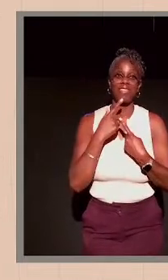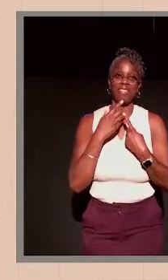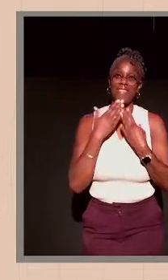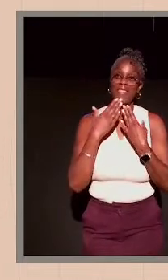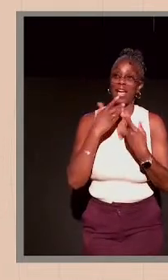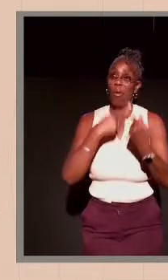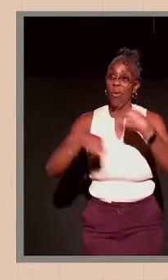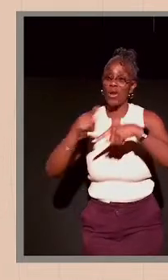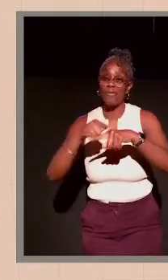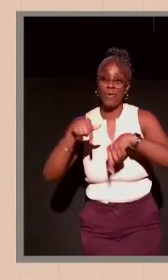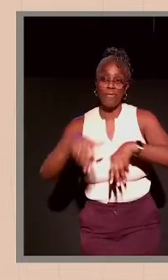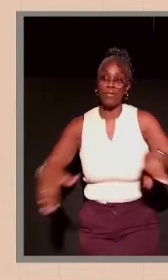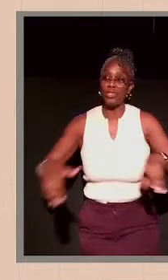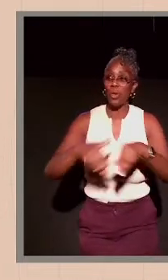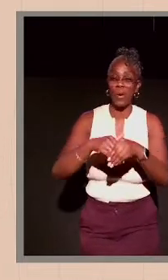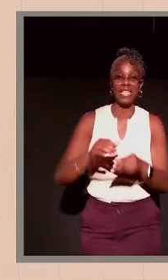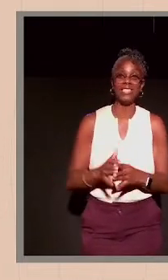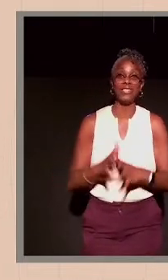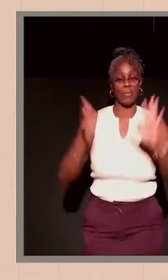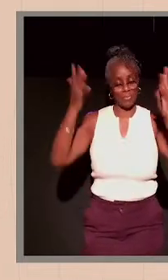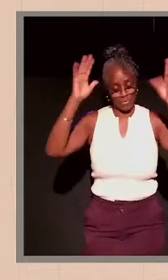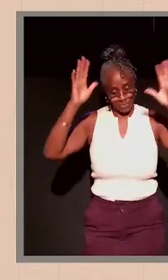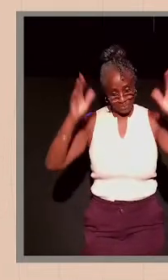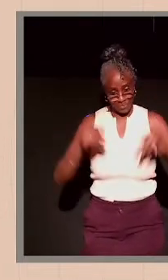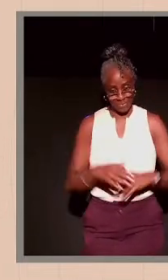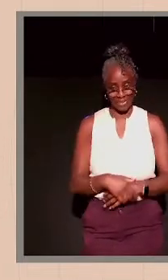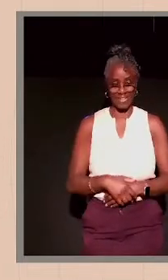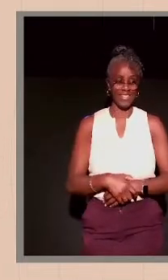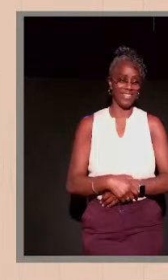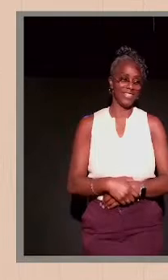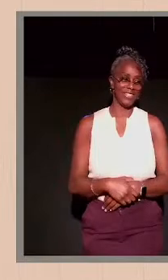One more round of applause. Thank you. Great.